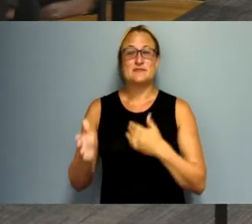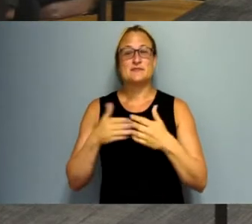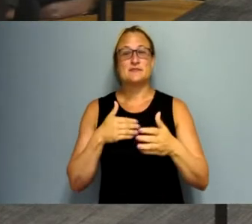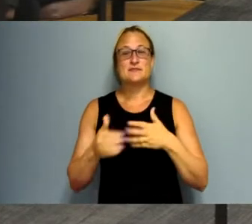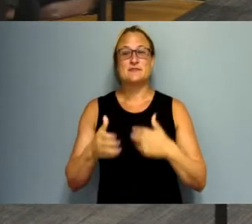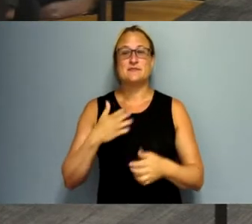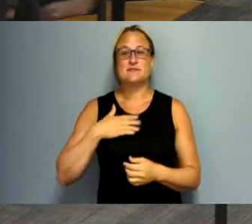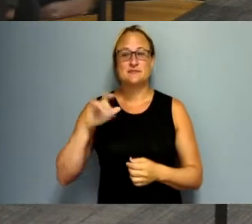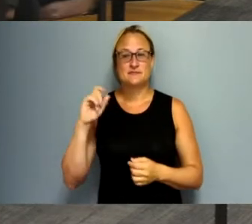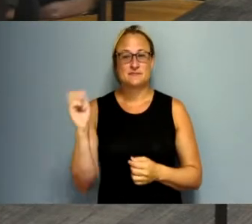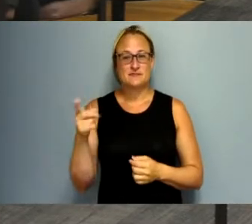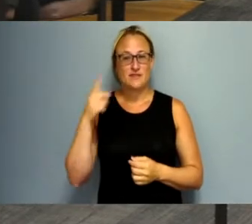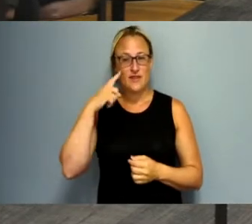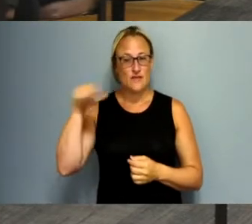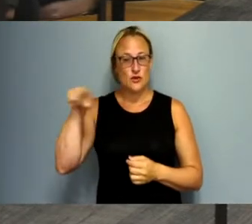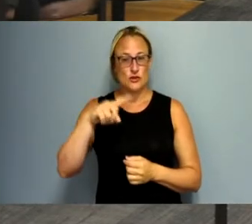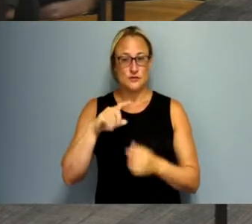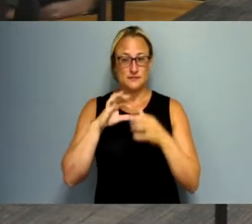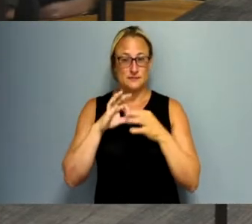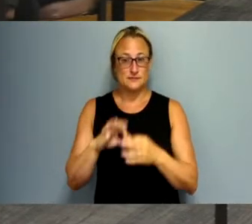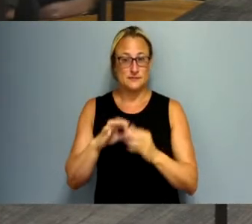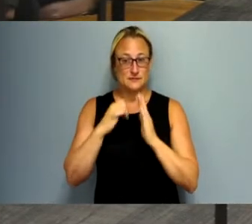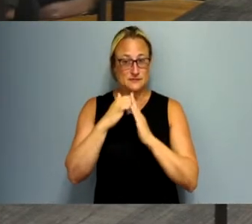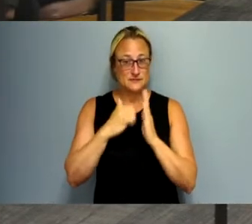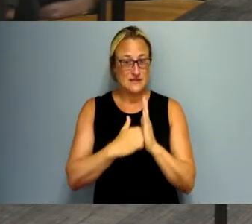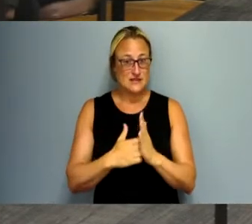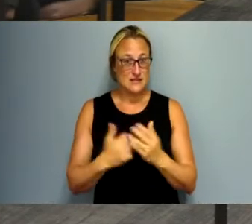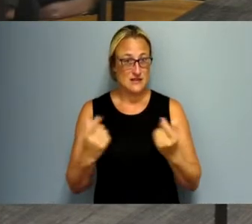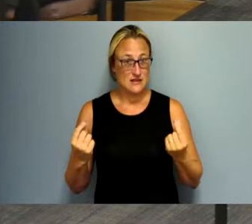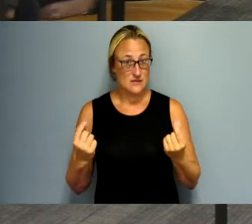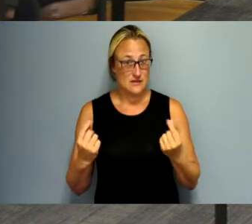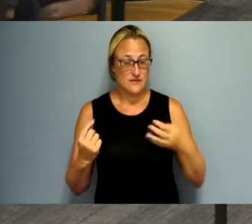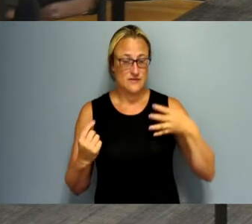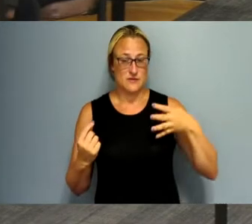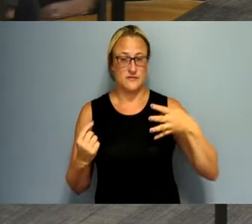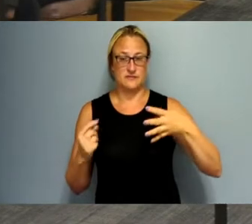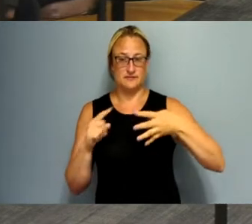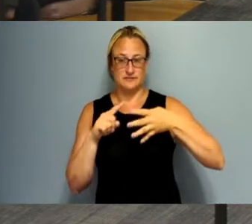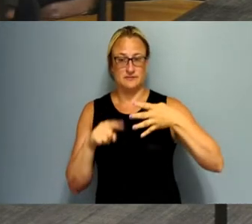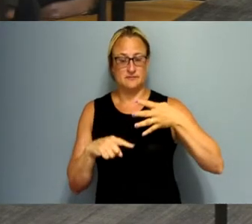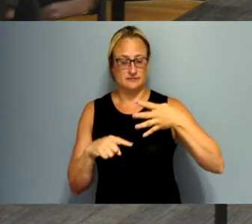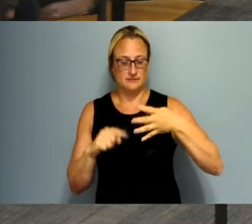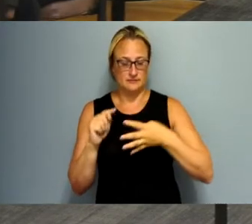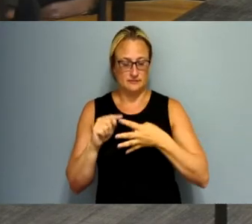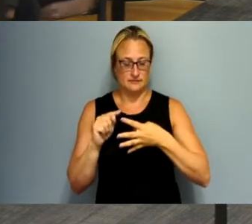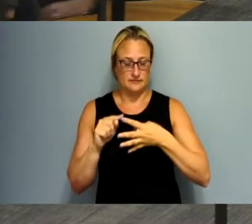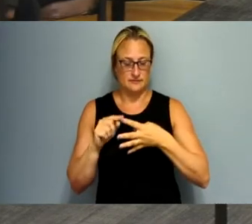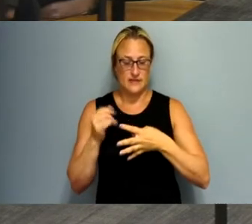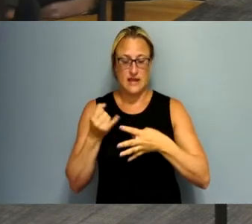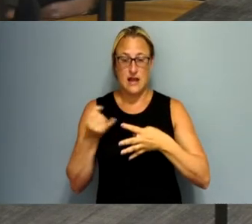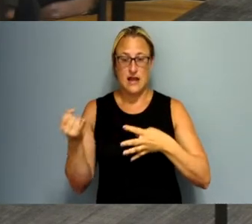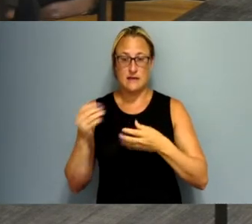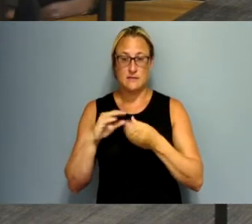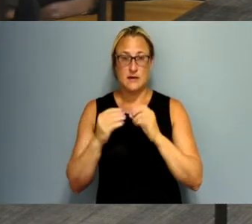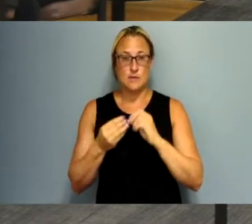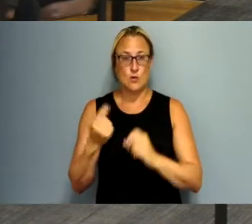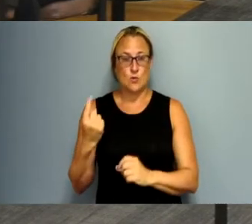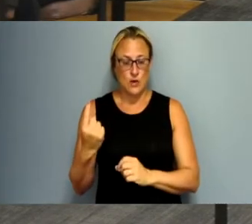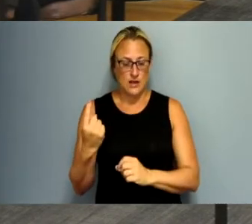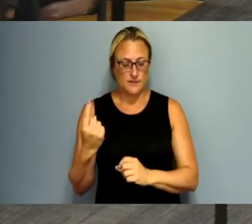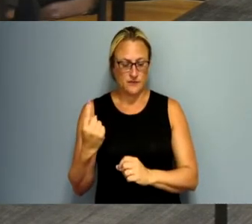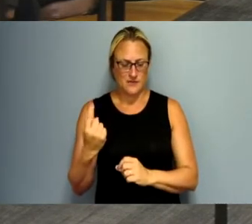today on the agenda are four questions. Item number one, what